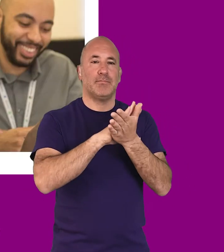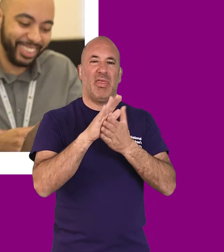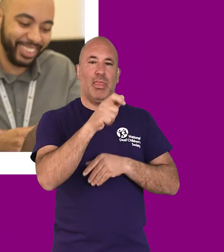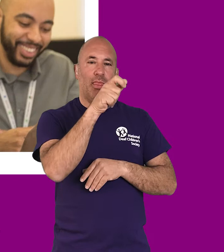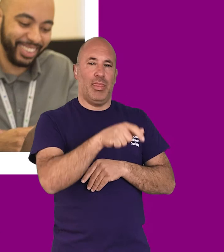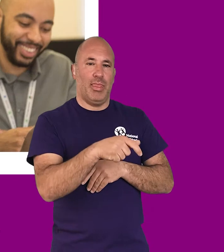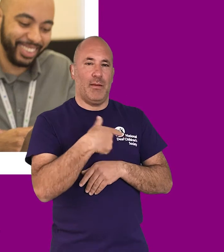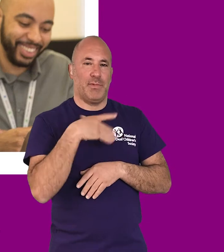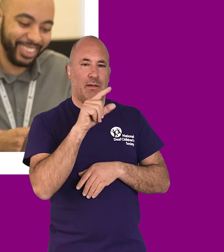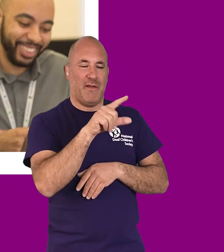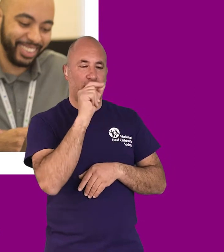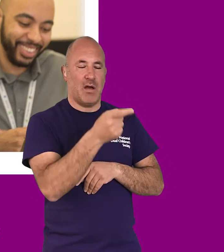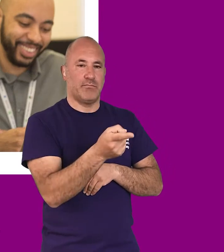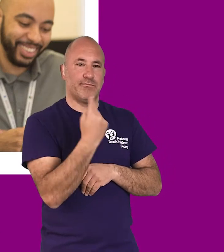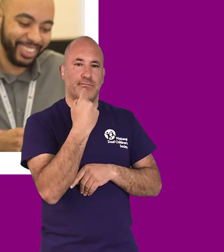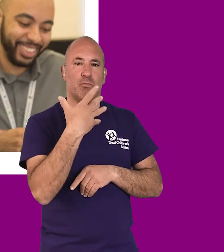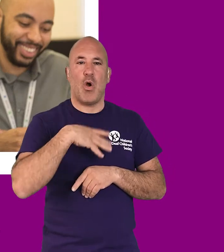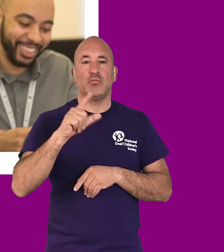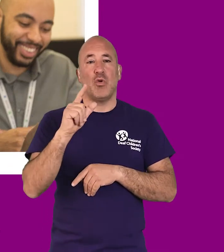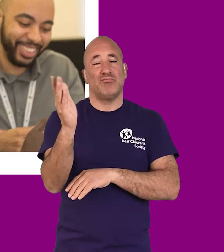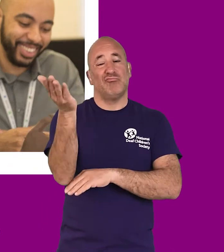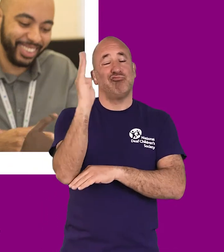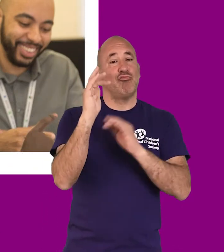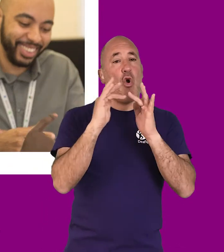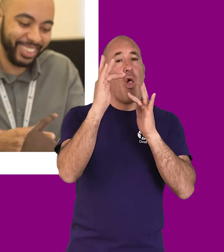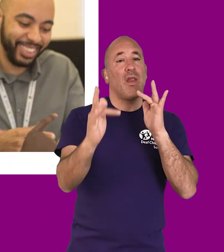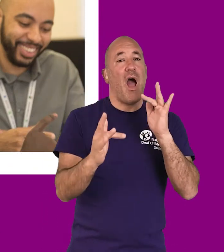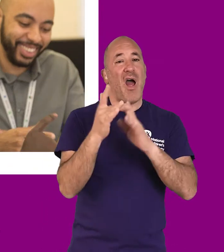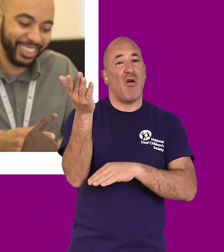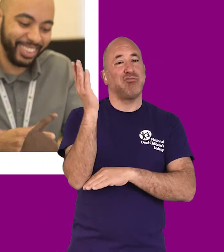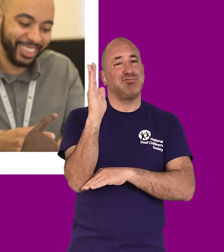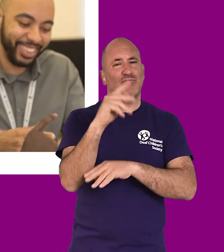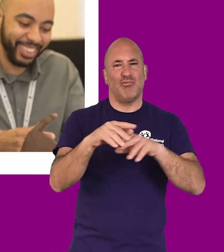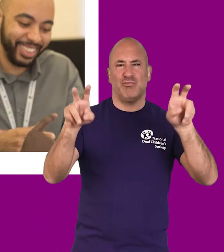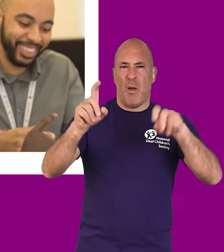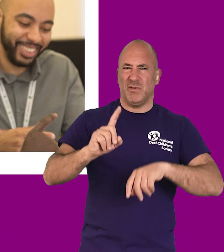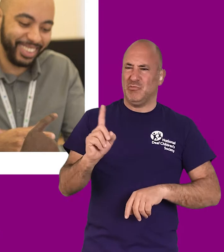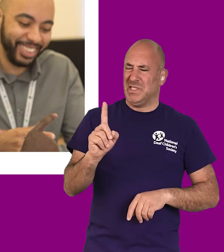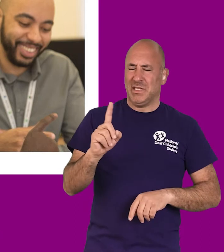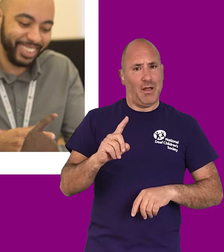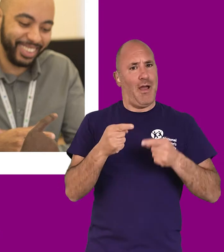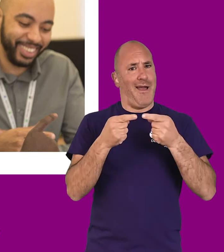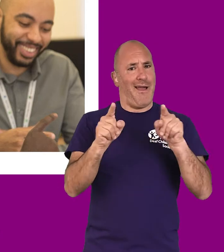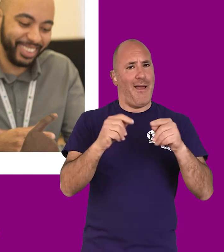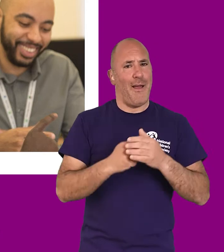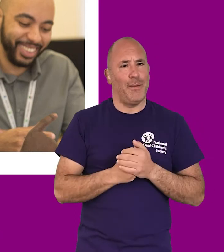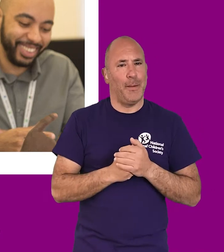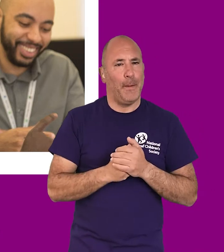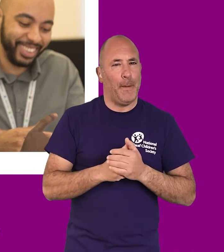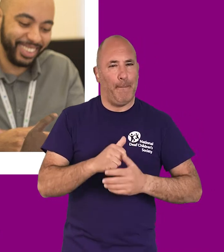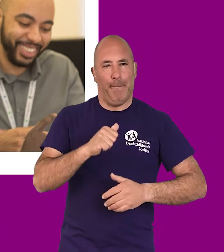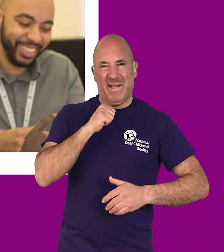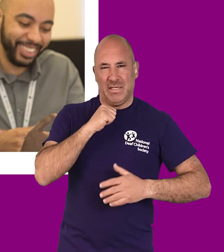So Dr. Smith has been invited to give an online lecture on an unusual